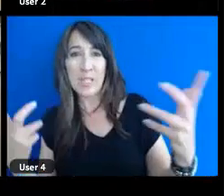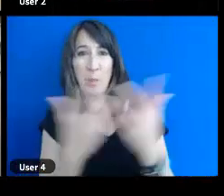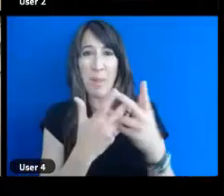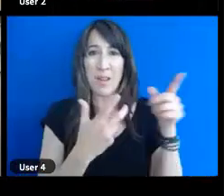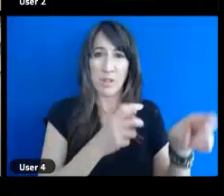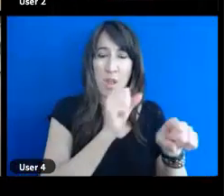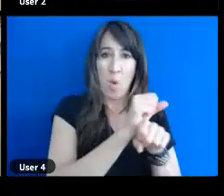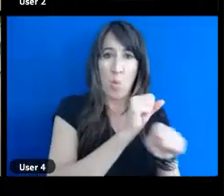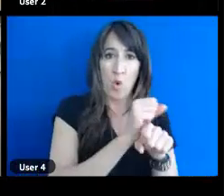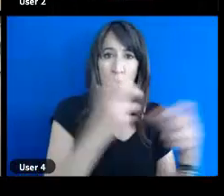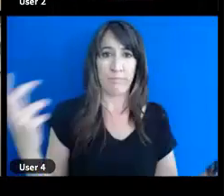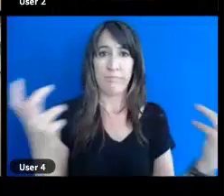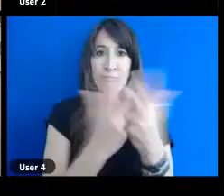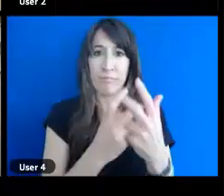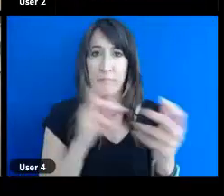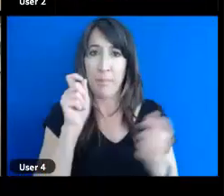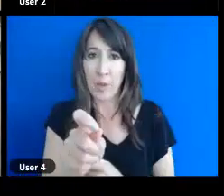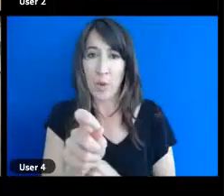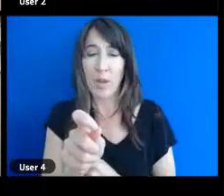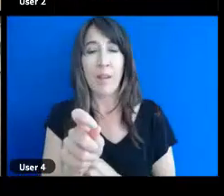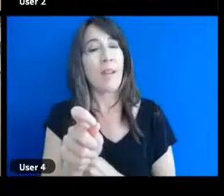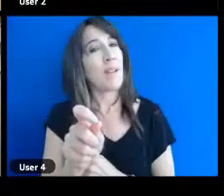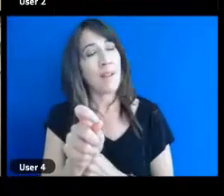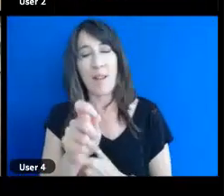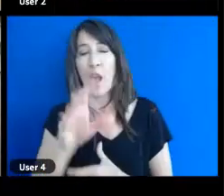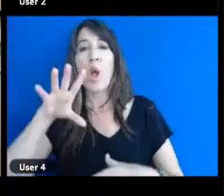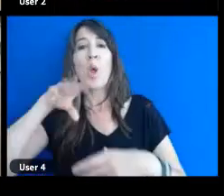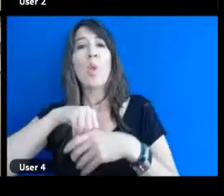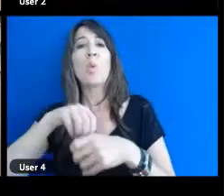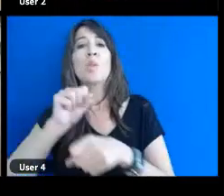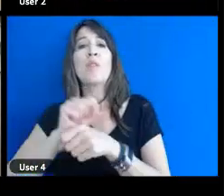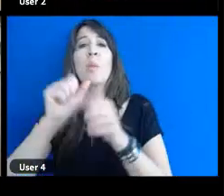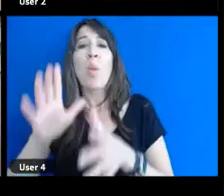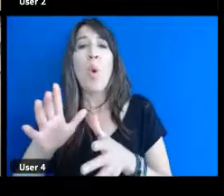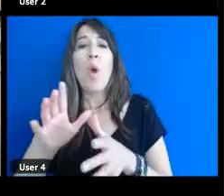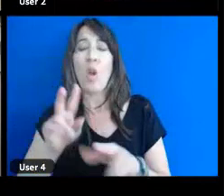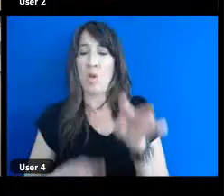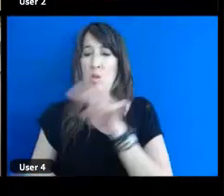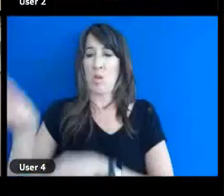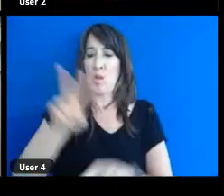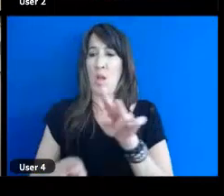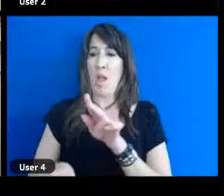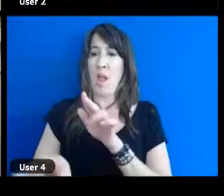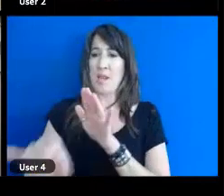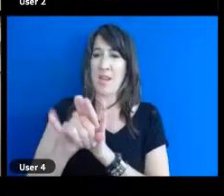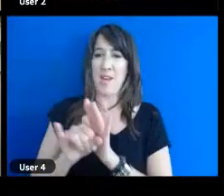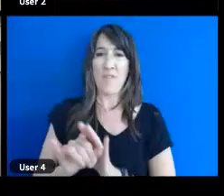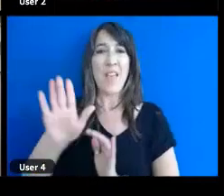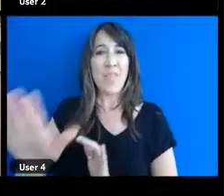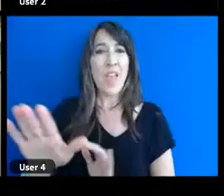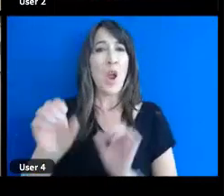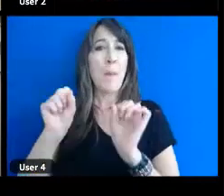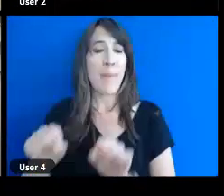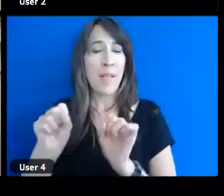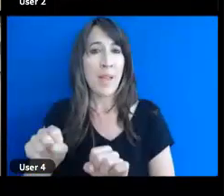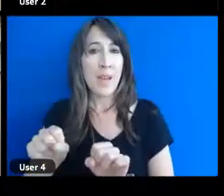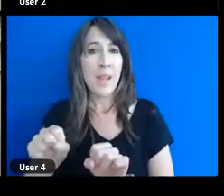and that person has to fit that work. Inclusive employers will also identify what